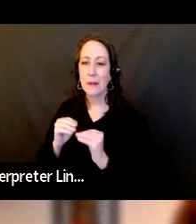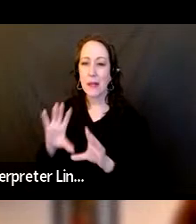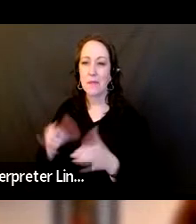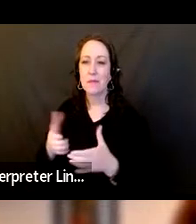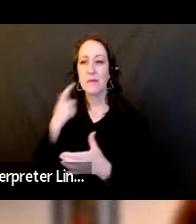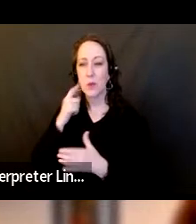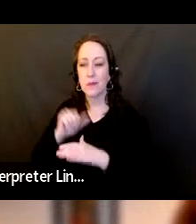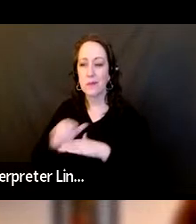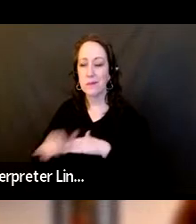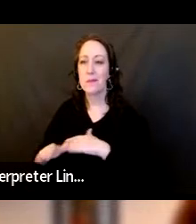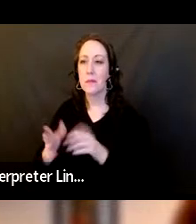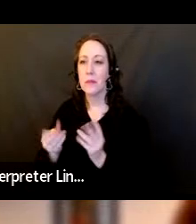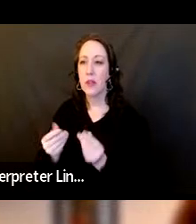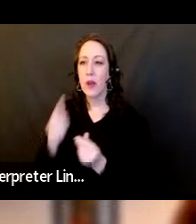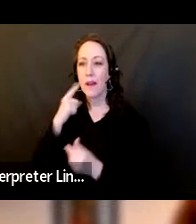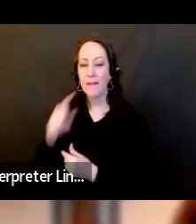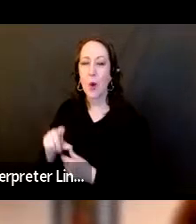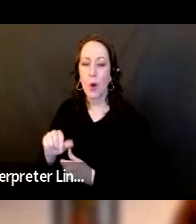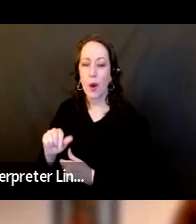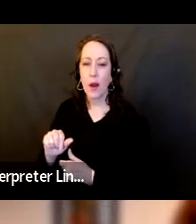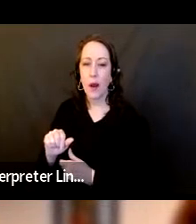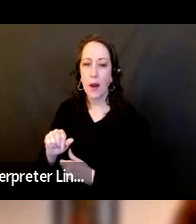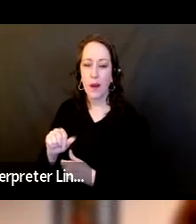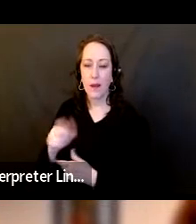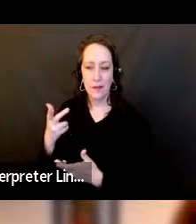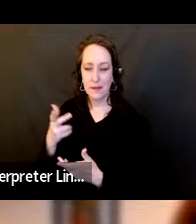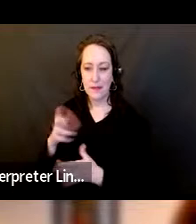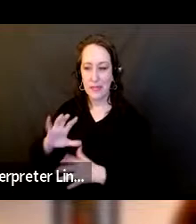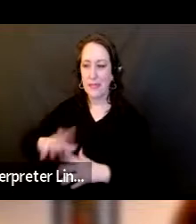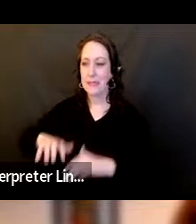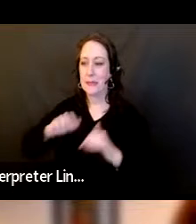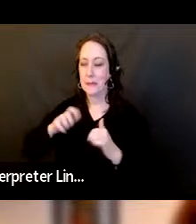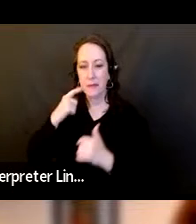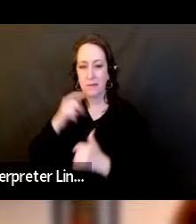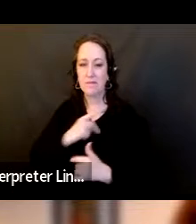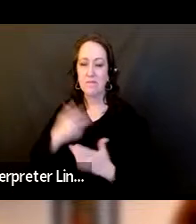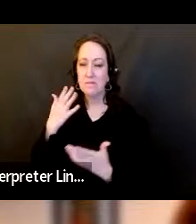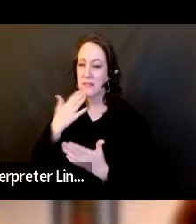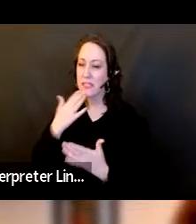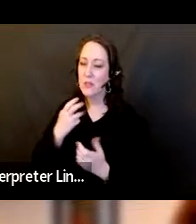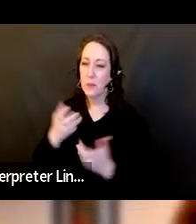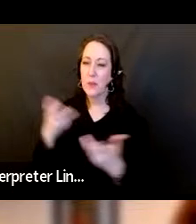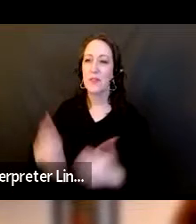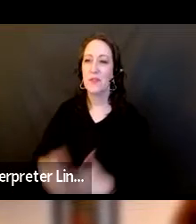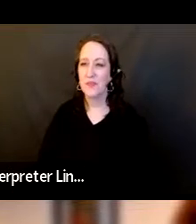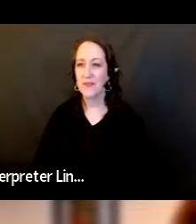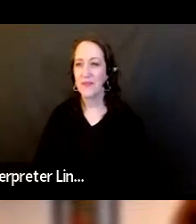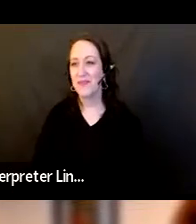some material for the Martin Luther King Assembly. I thank you very much.